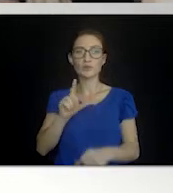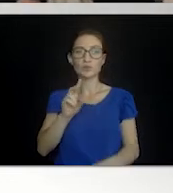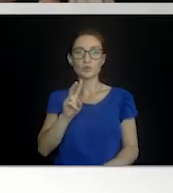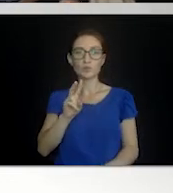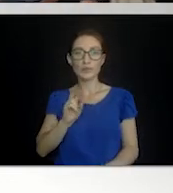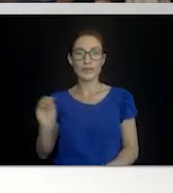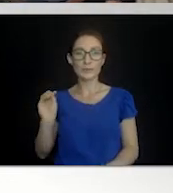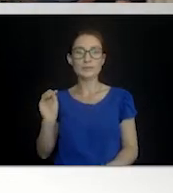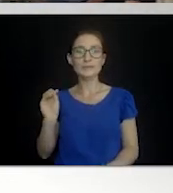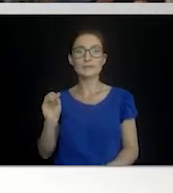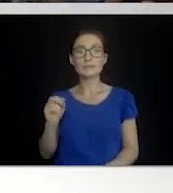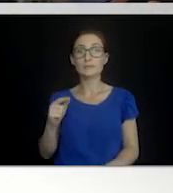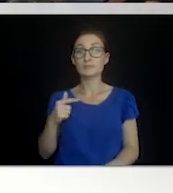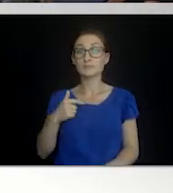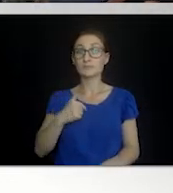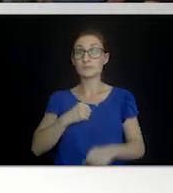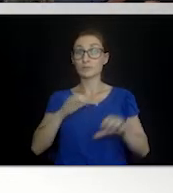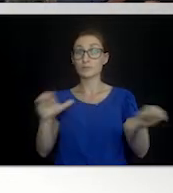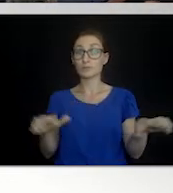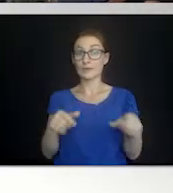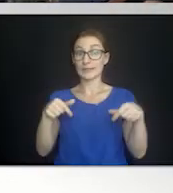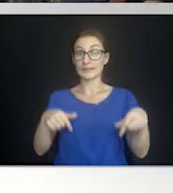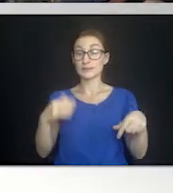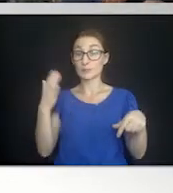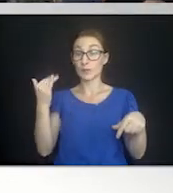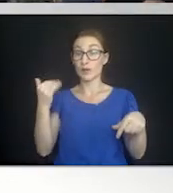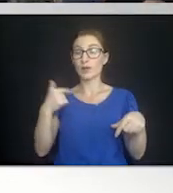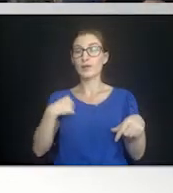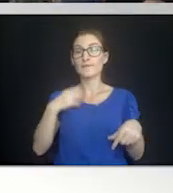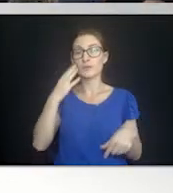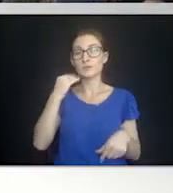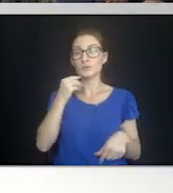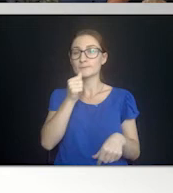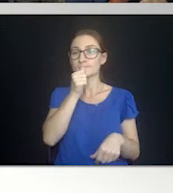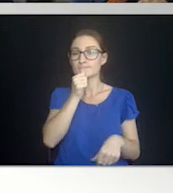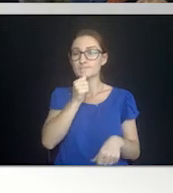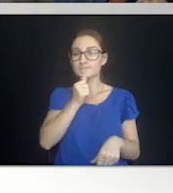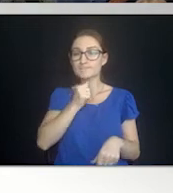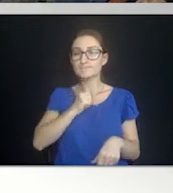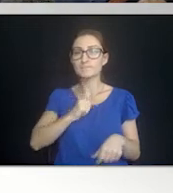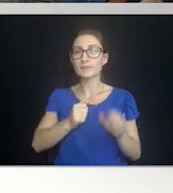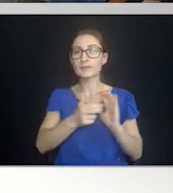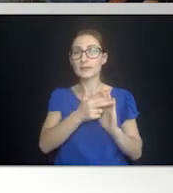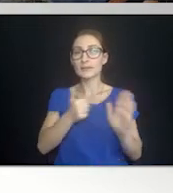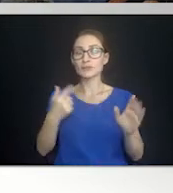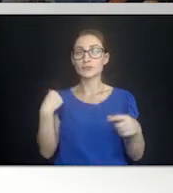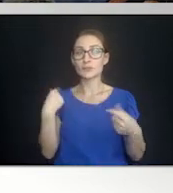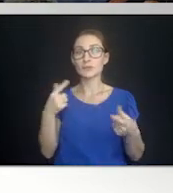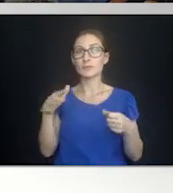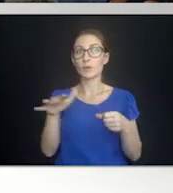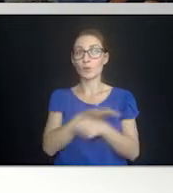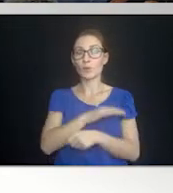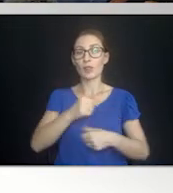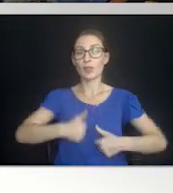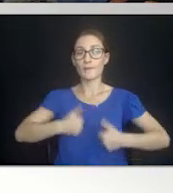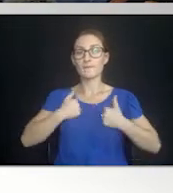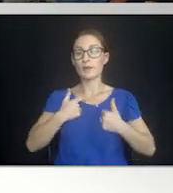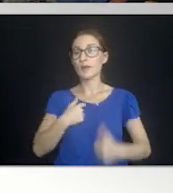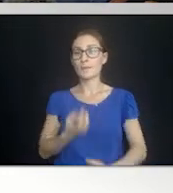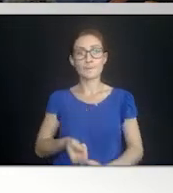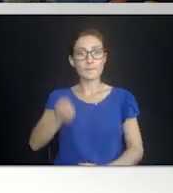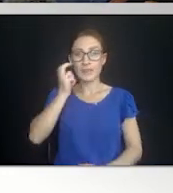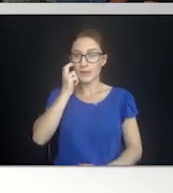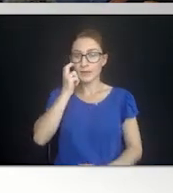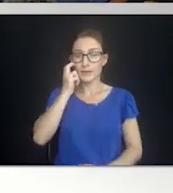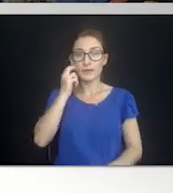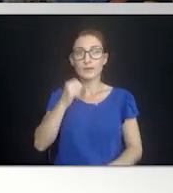I find myself here doing this because I've suffered from a chronic condition my entire life. I'm legally blind,